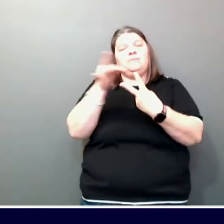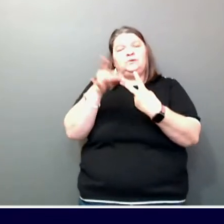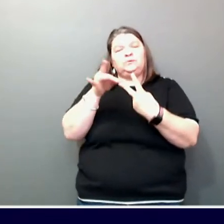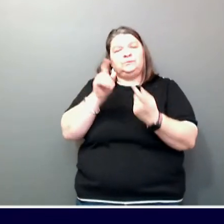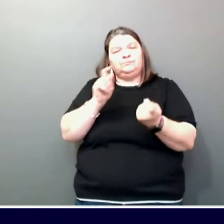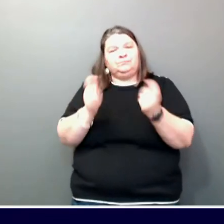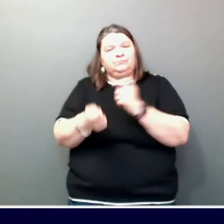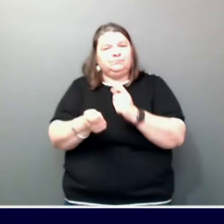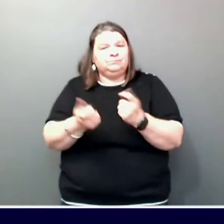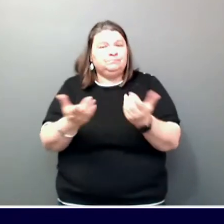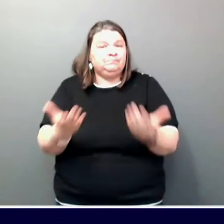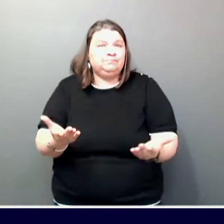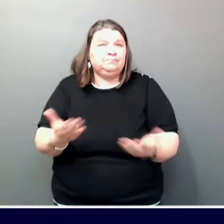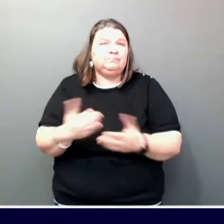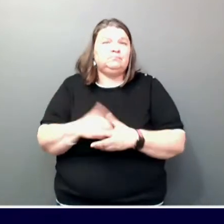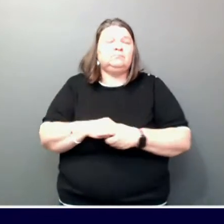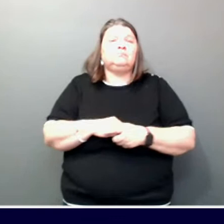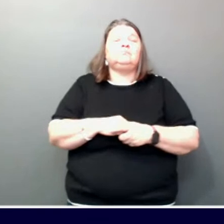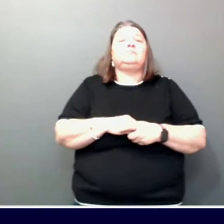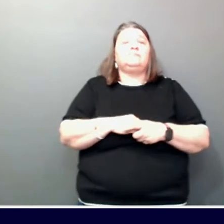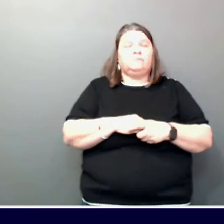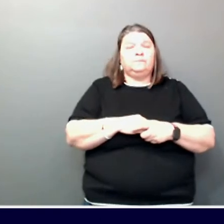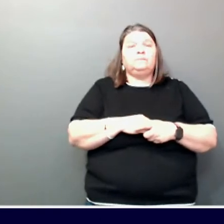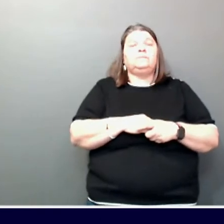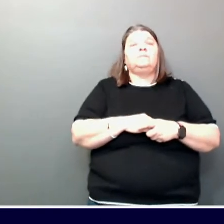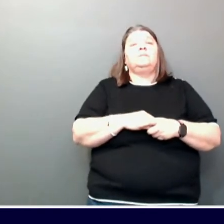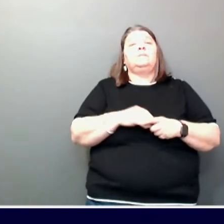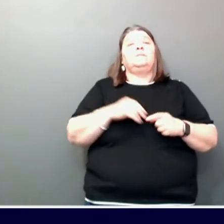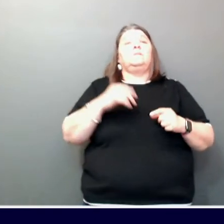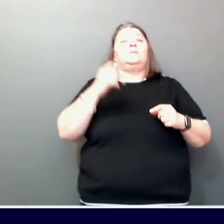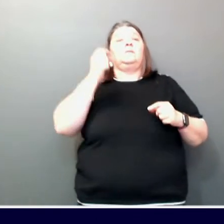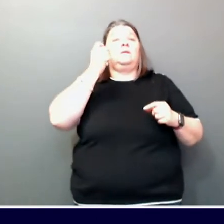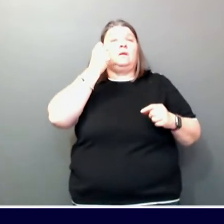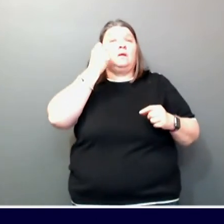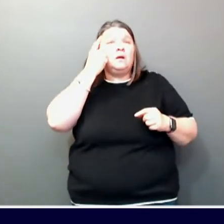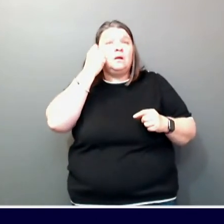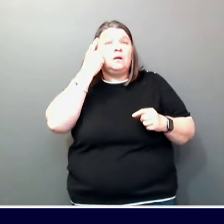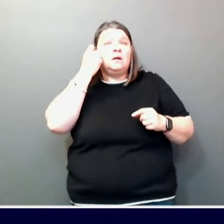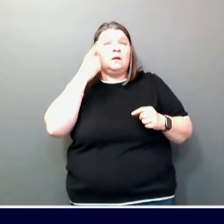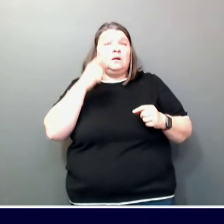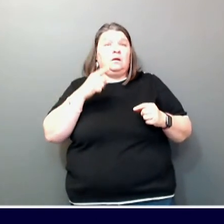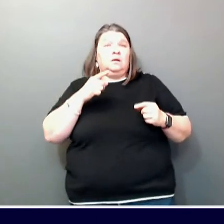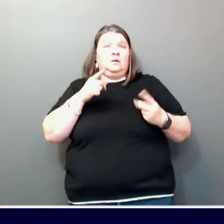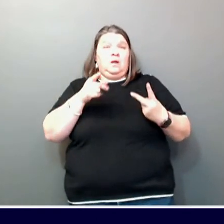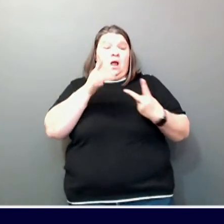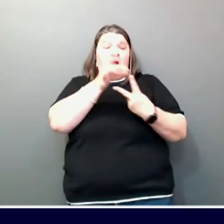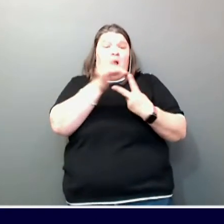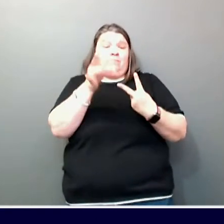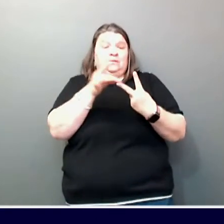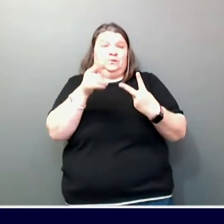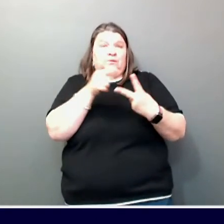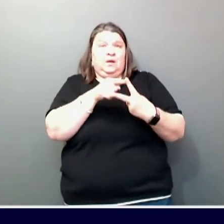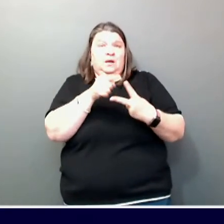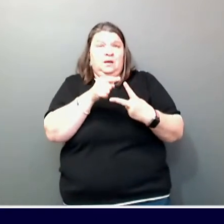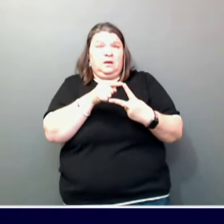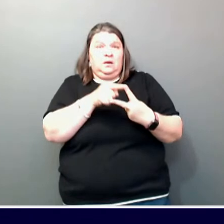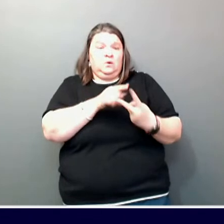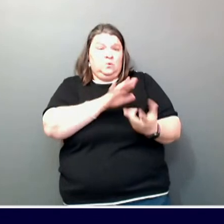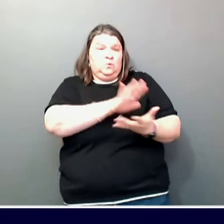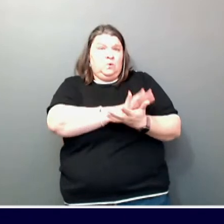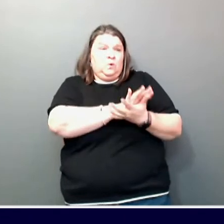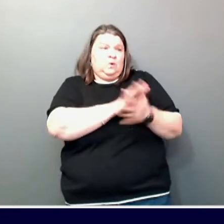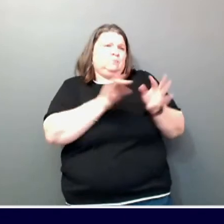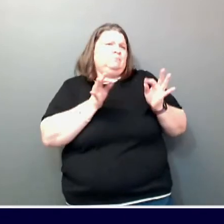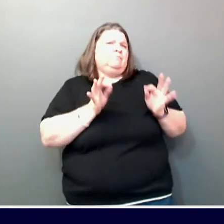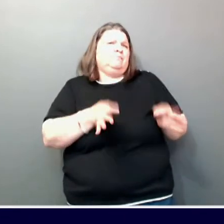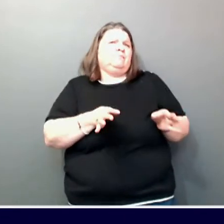local control, the final decision will still rest with local control, with local school districts. You are correct. That's exactly right, Patrick.